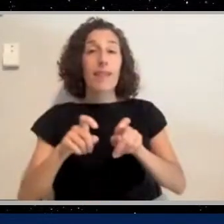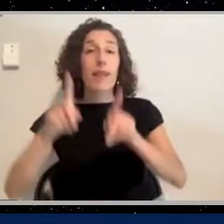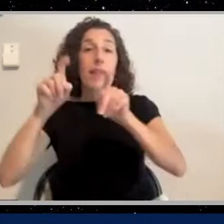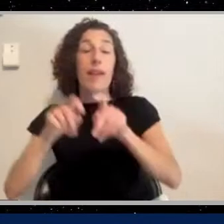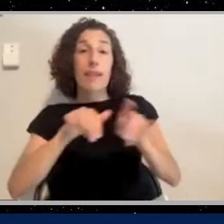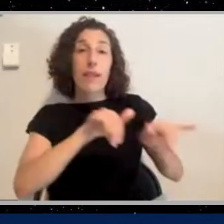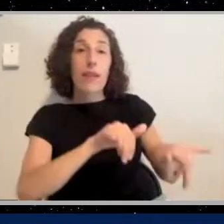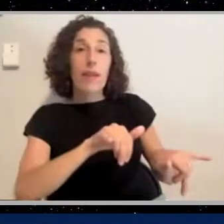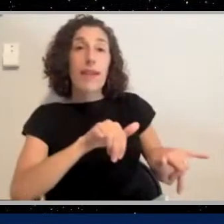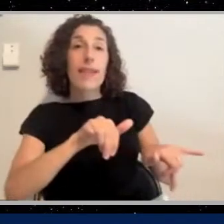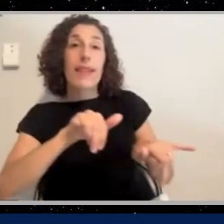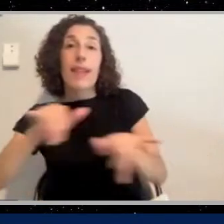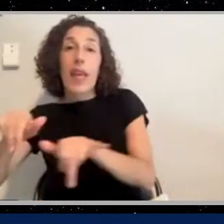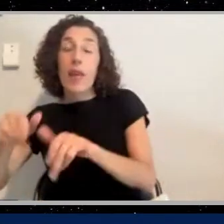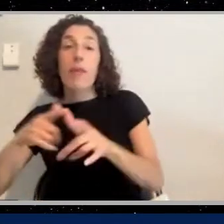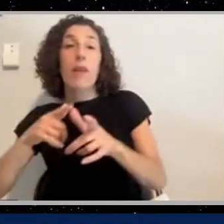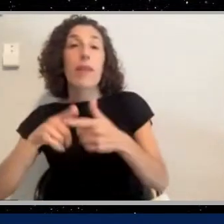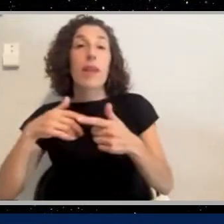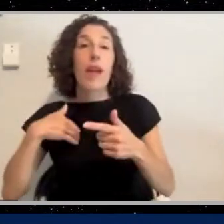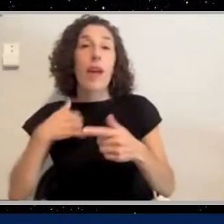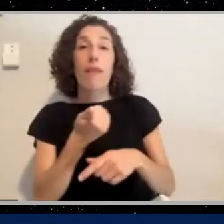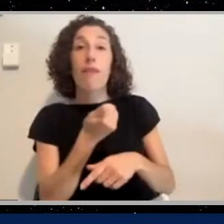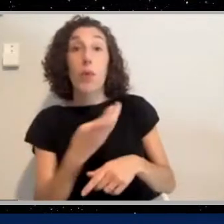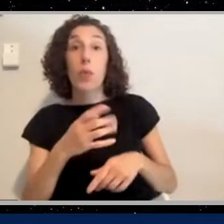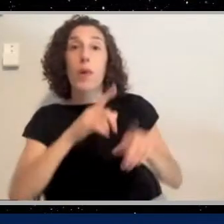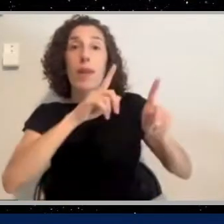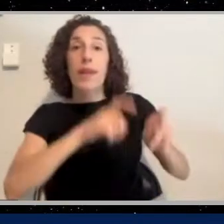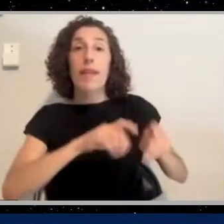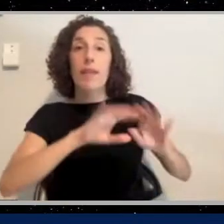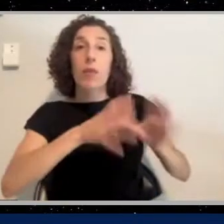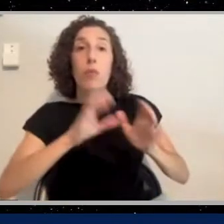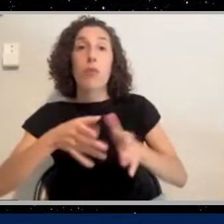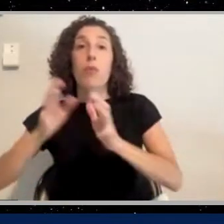that it's not just a fluke, but hey, it's replicable.